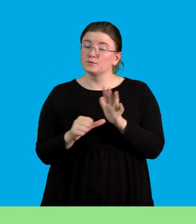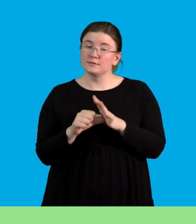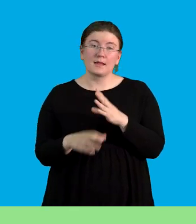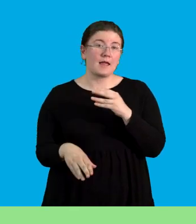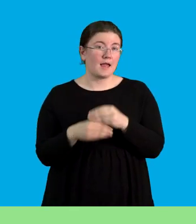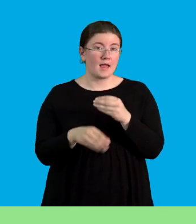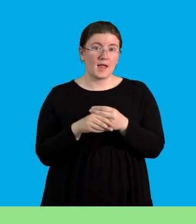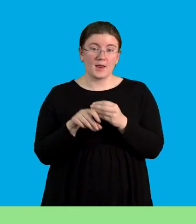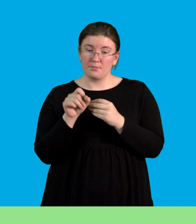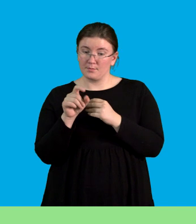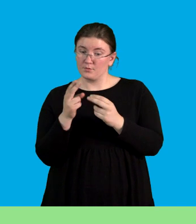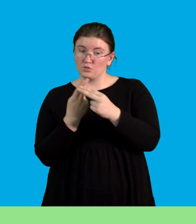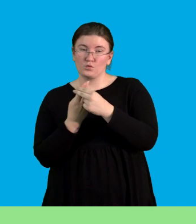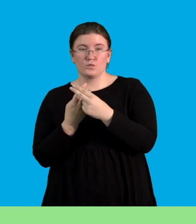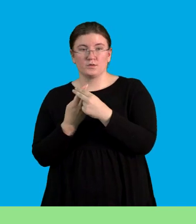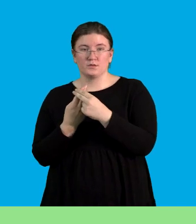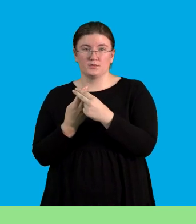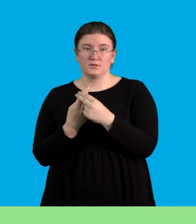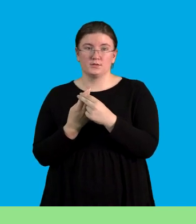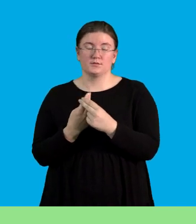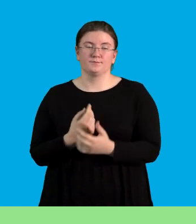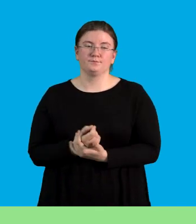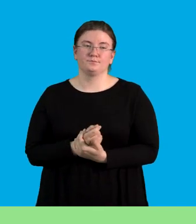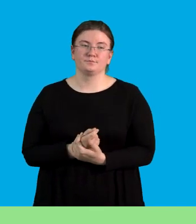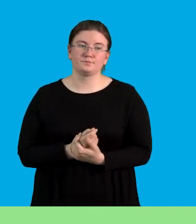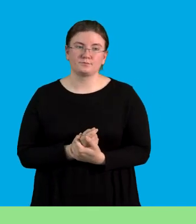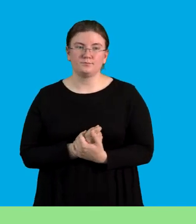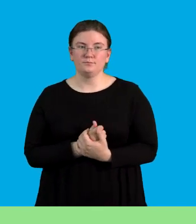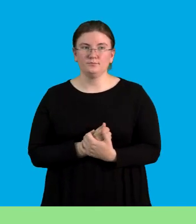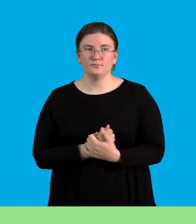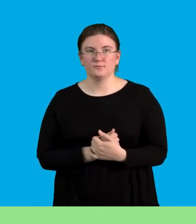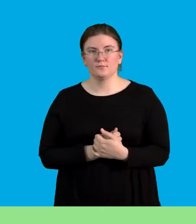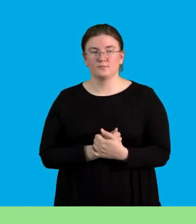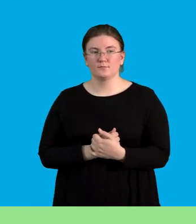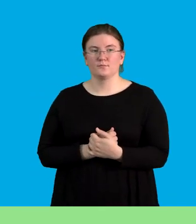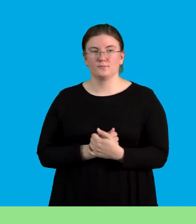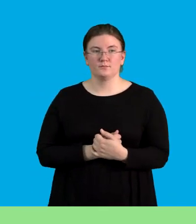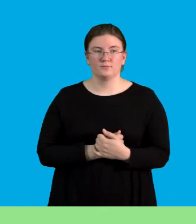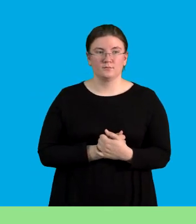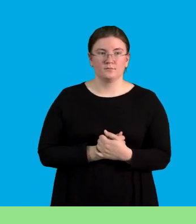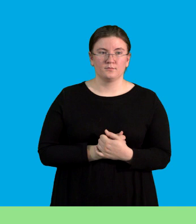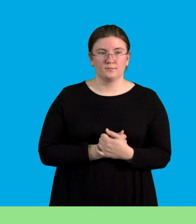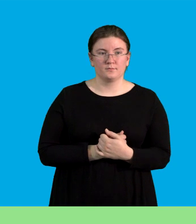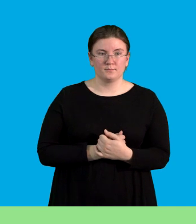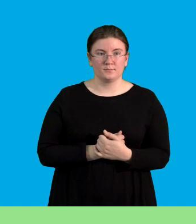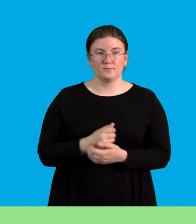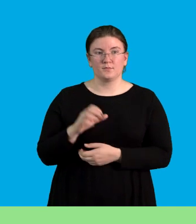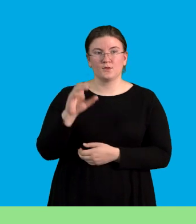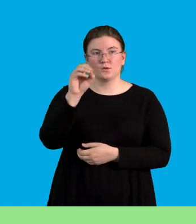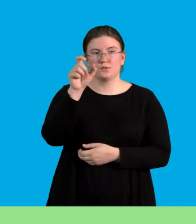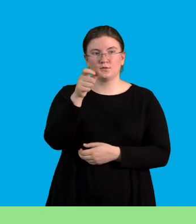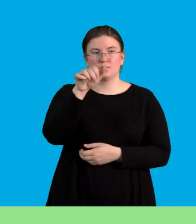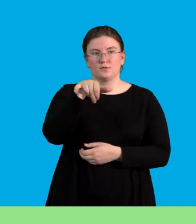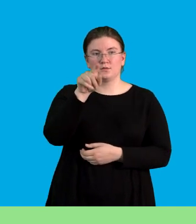in micrometers. Remember the unit of measurement. So how big